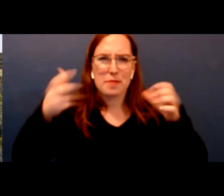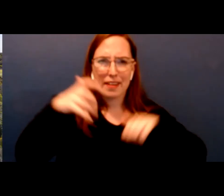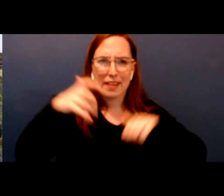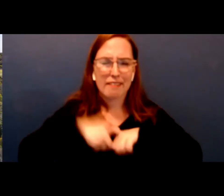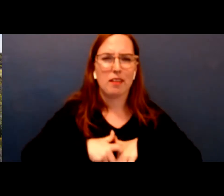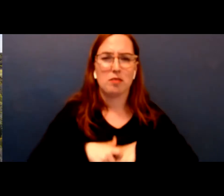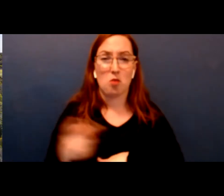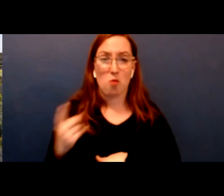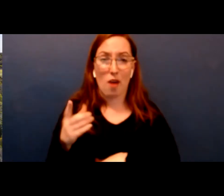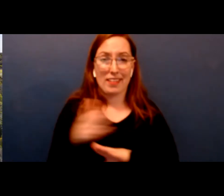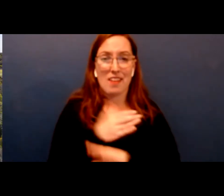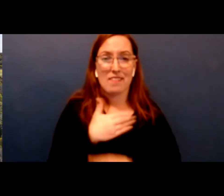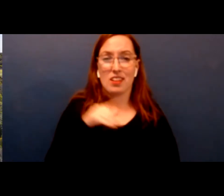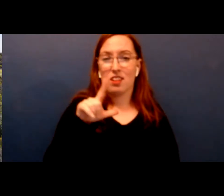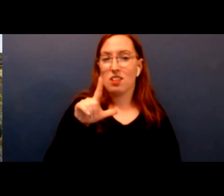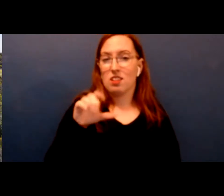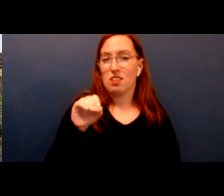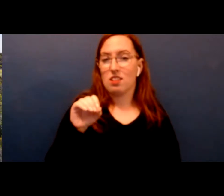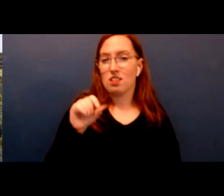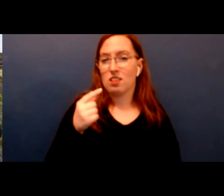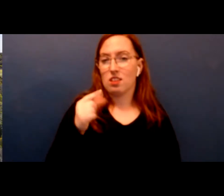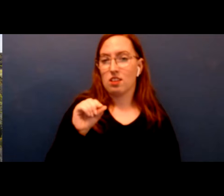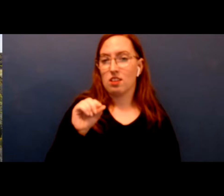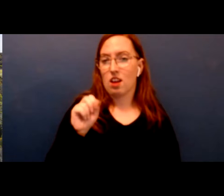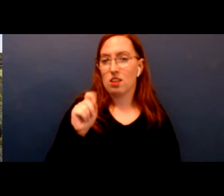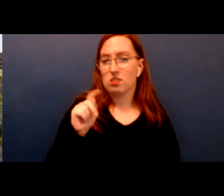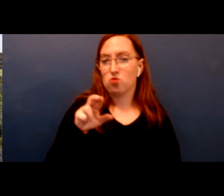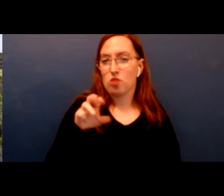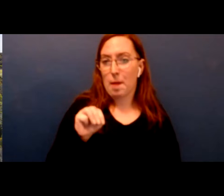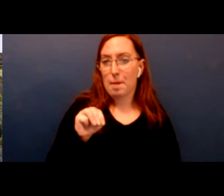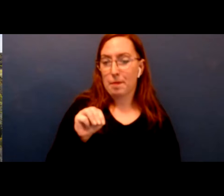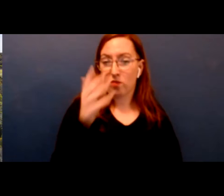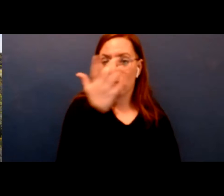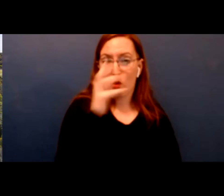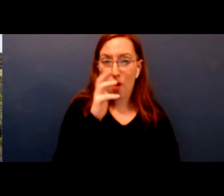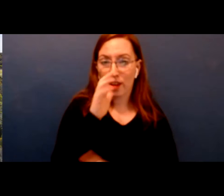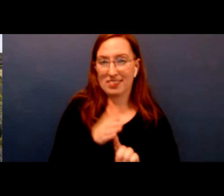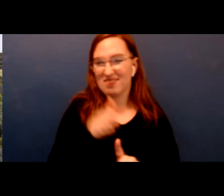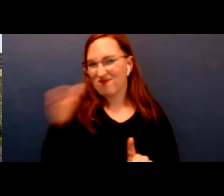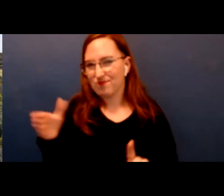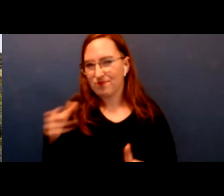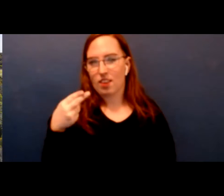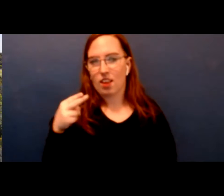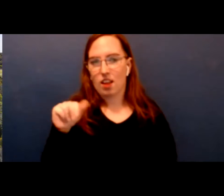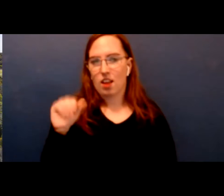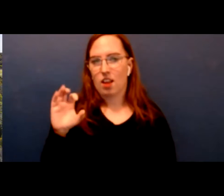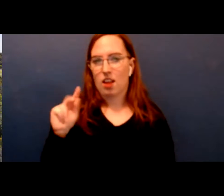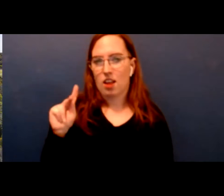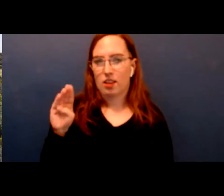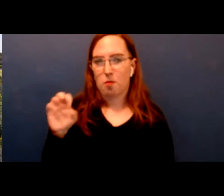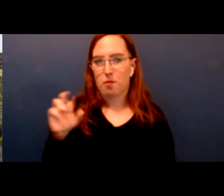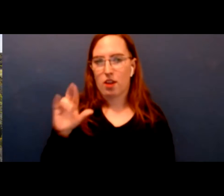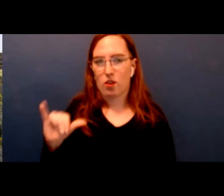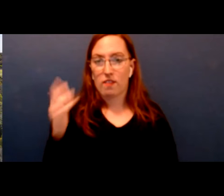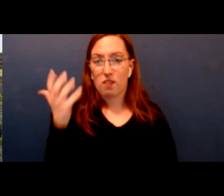forest, and on the other side, we have a hackberry forest. So thinking about restoring those areas, getting more